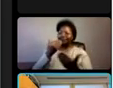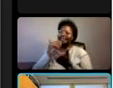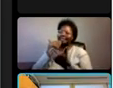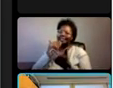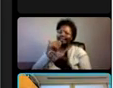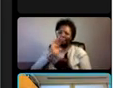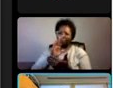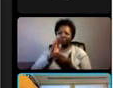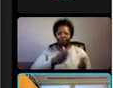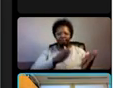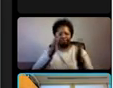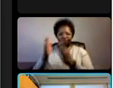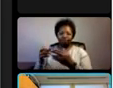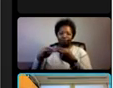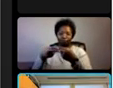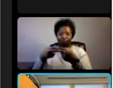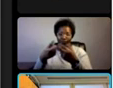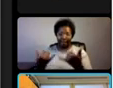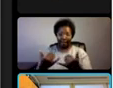Next slide, please.